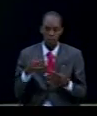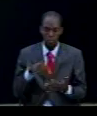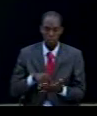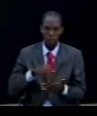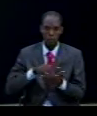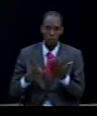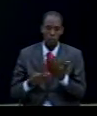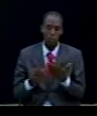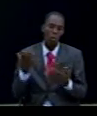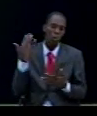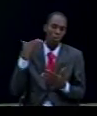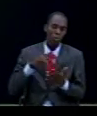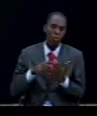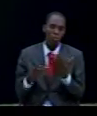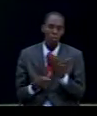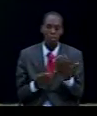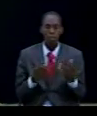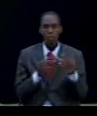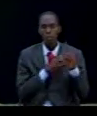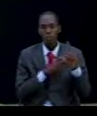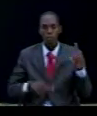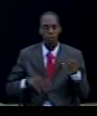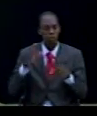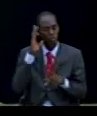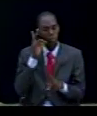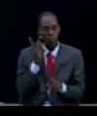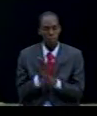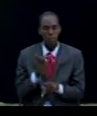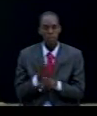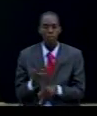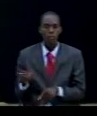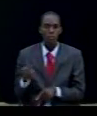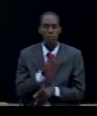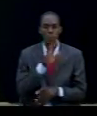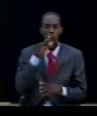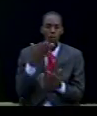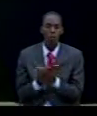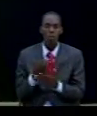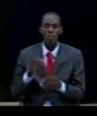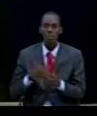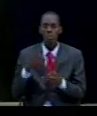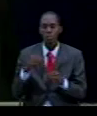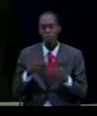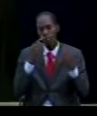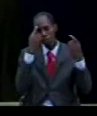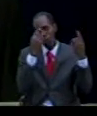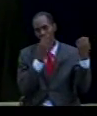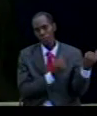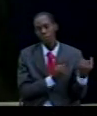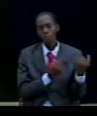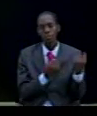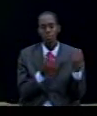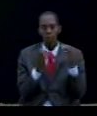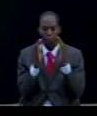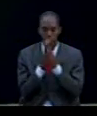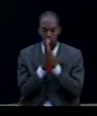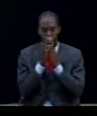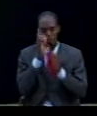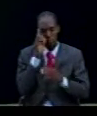the Lord will conserve them in the faith. Let's call upon the name of the Lord.